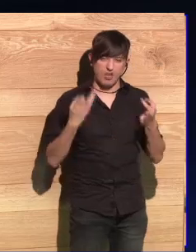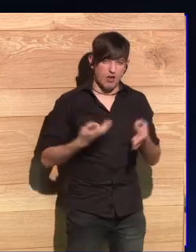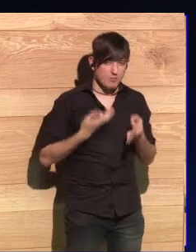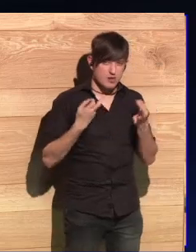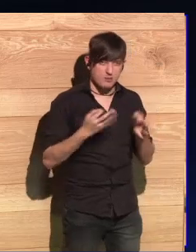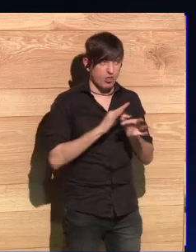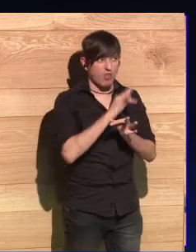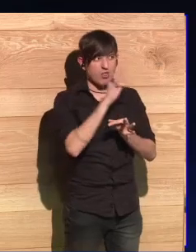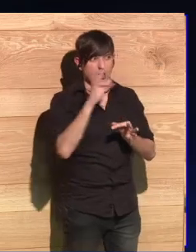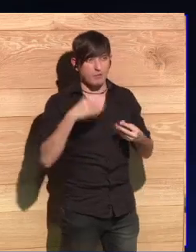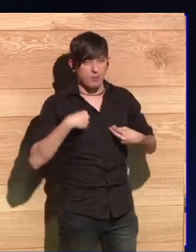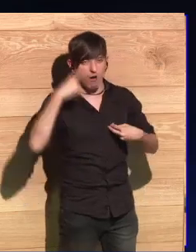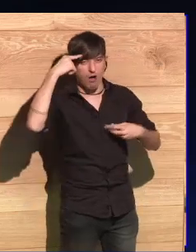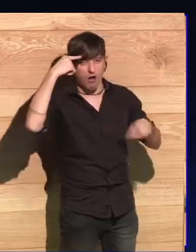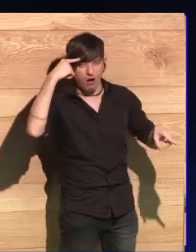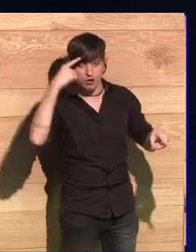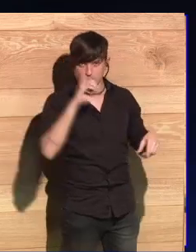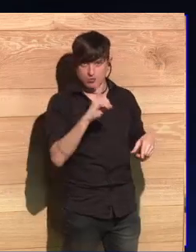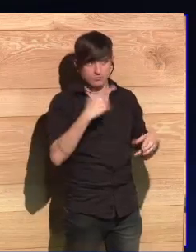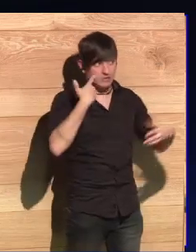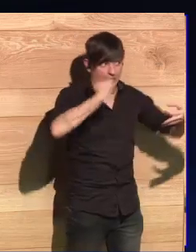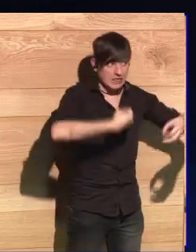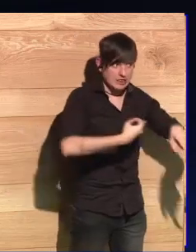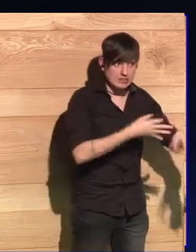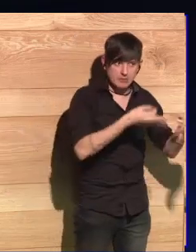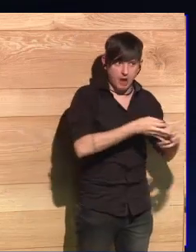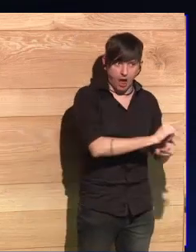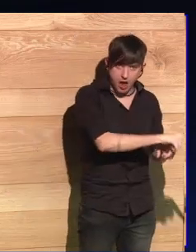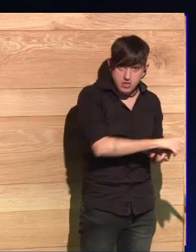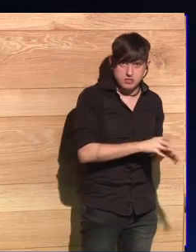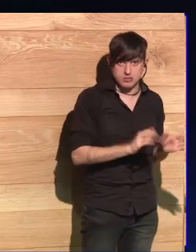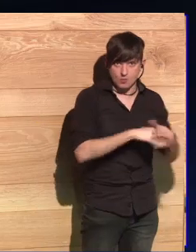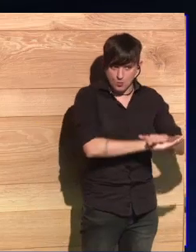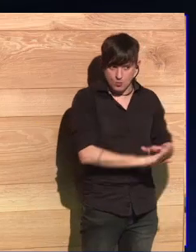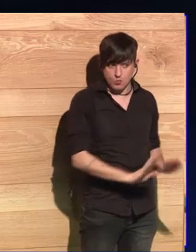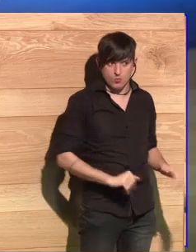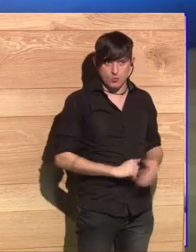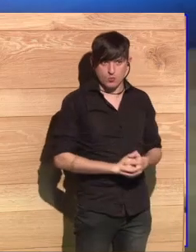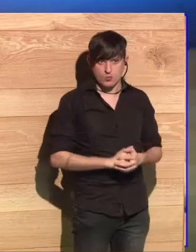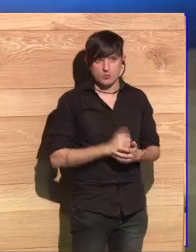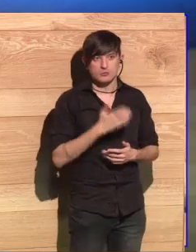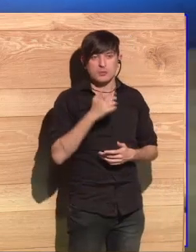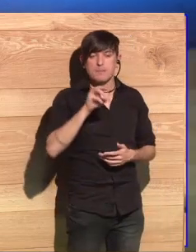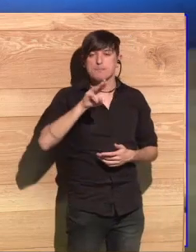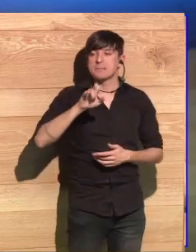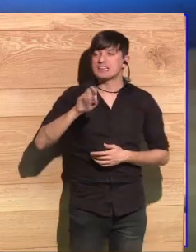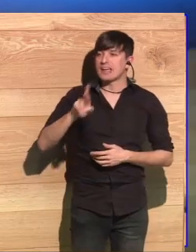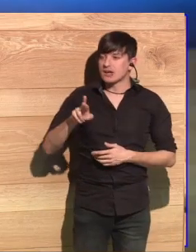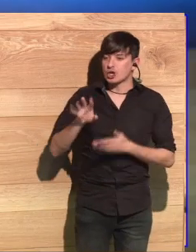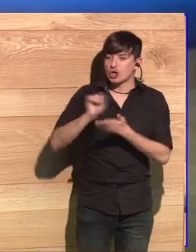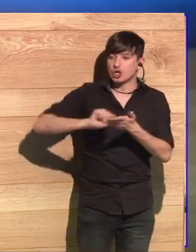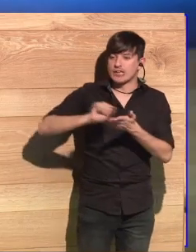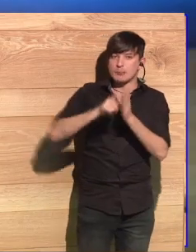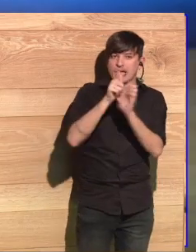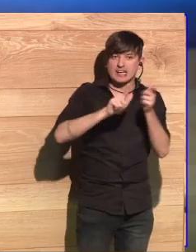But I try not to dwell in that. It's a reality that will always be there. Peter, when you took your